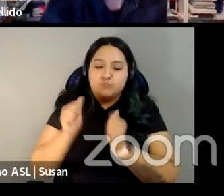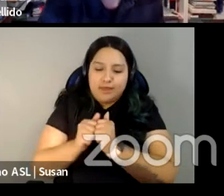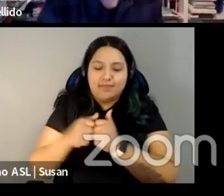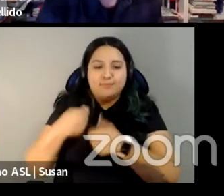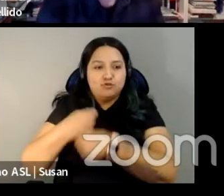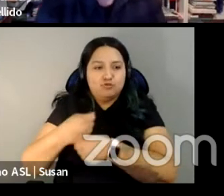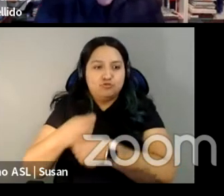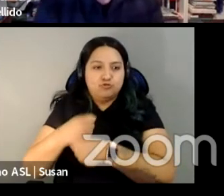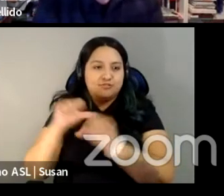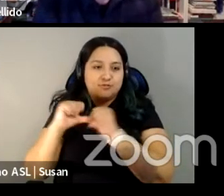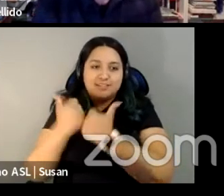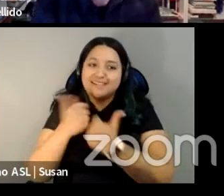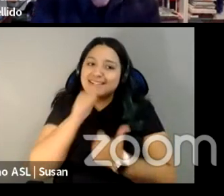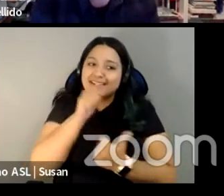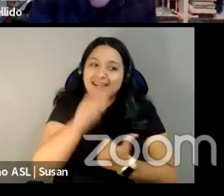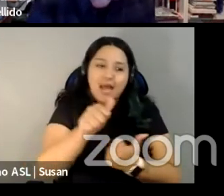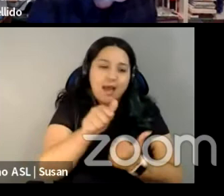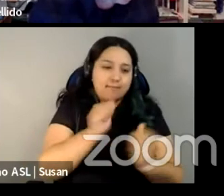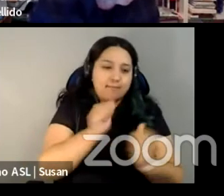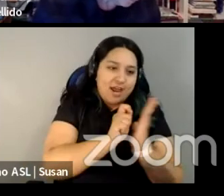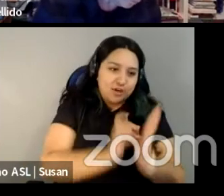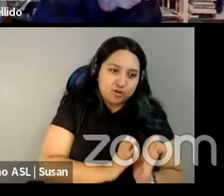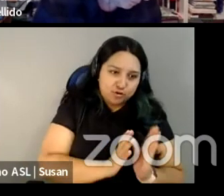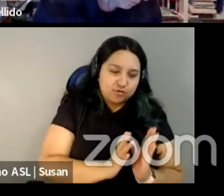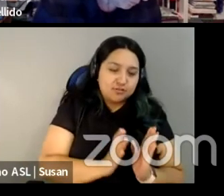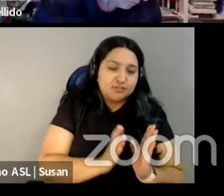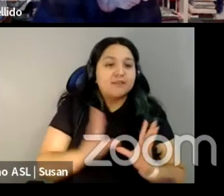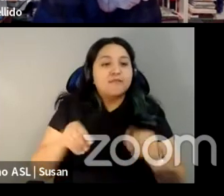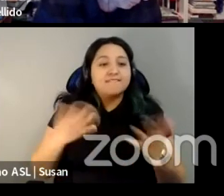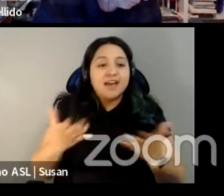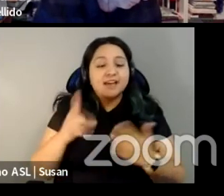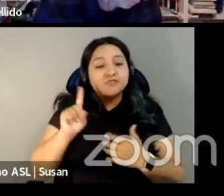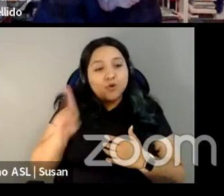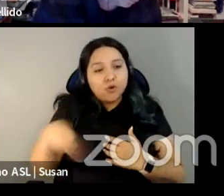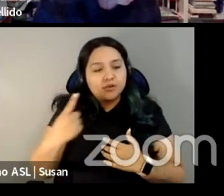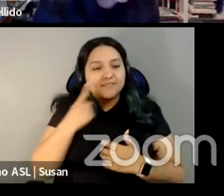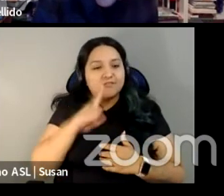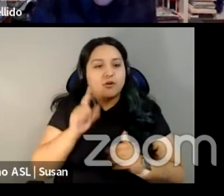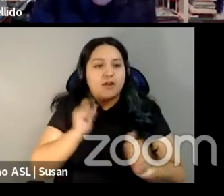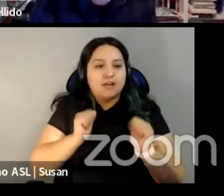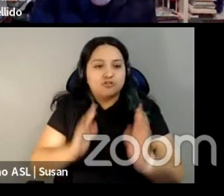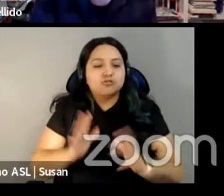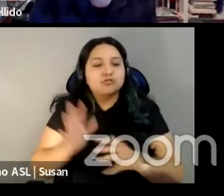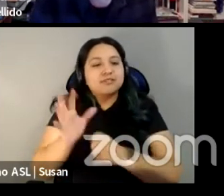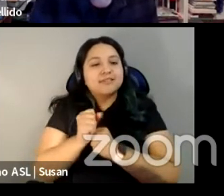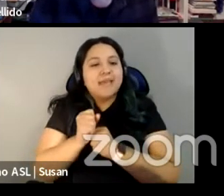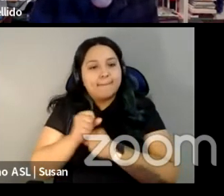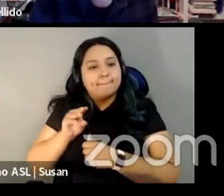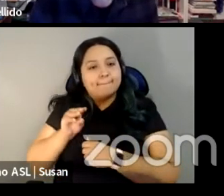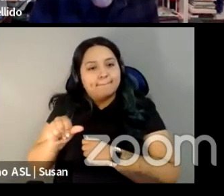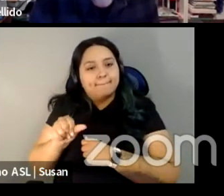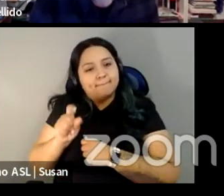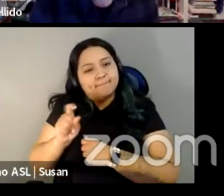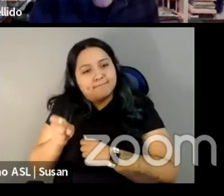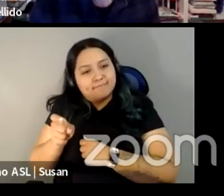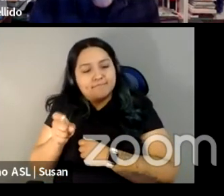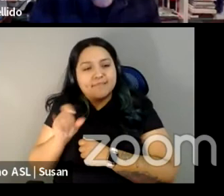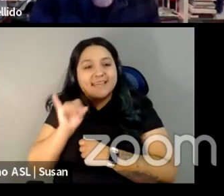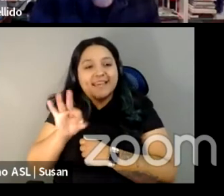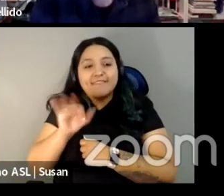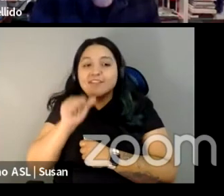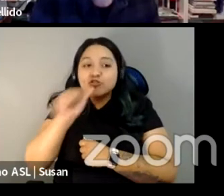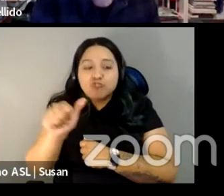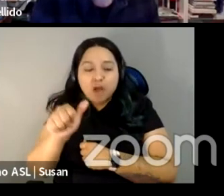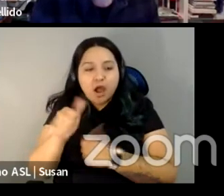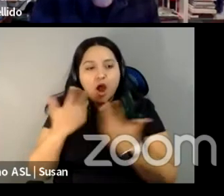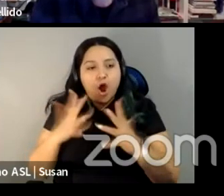the playwrights, and provides only for actors to receive compensation if they are not given a bona fide offer